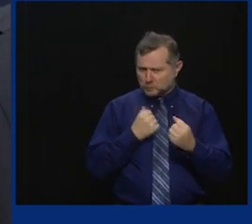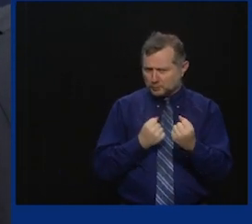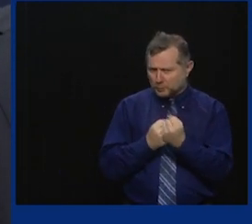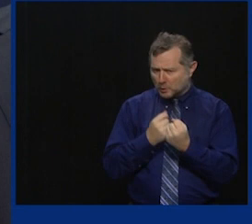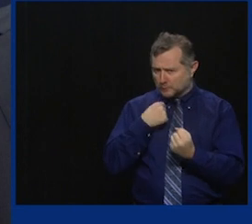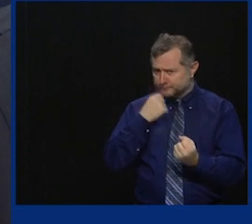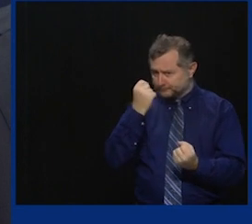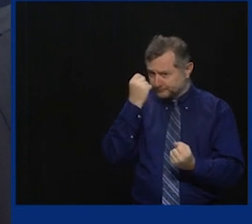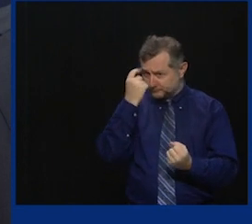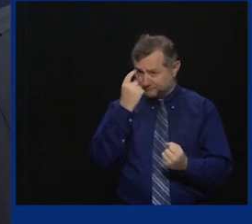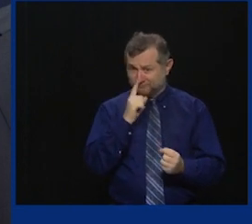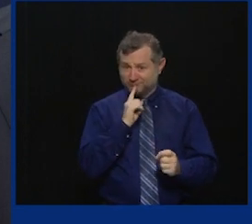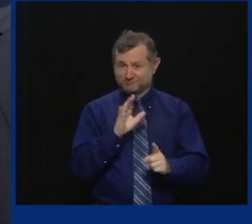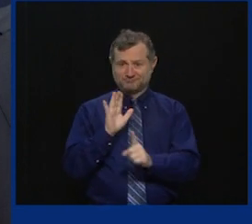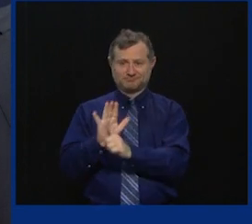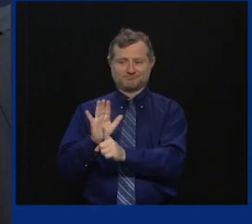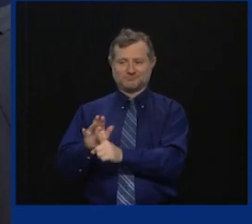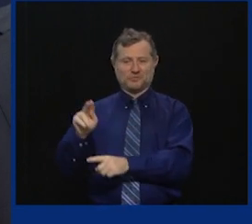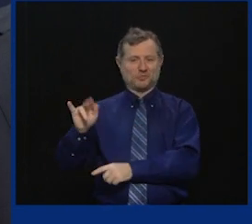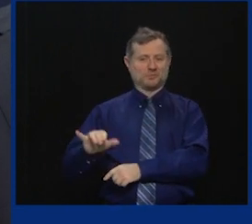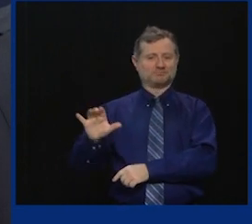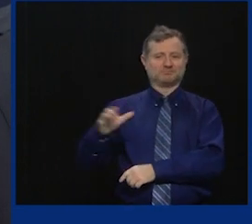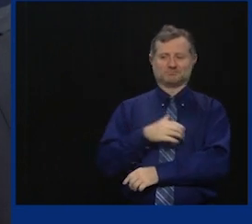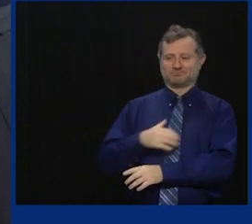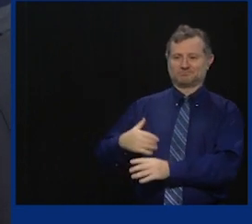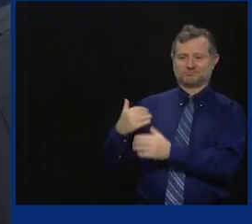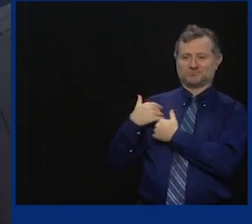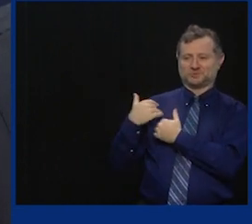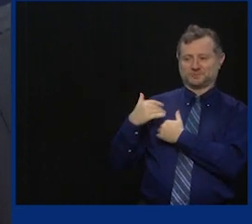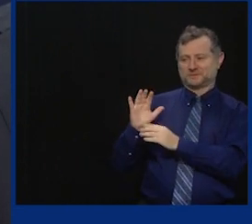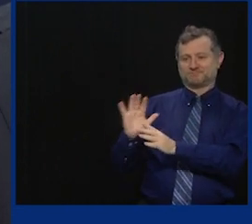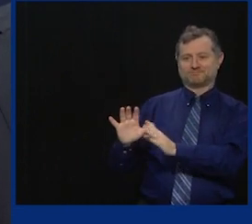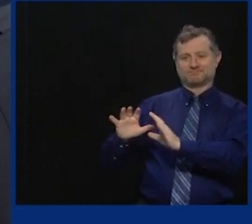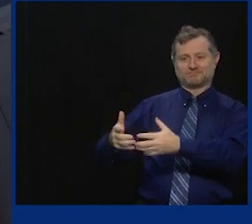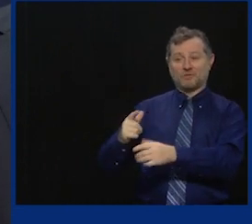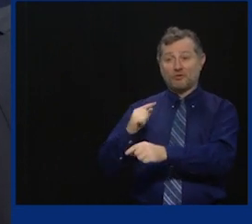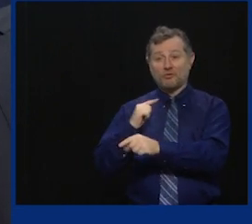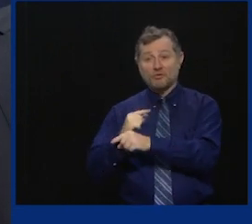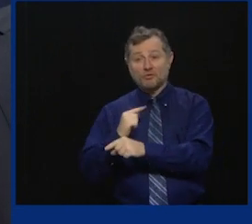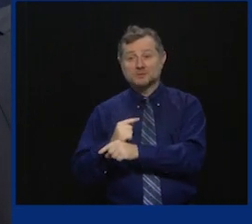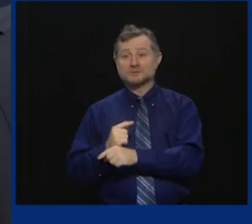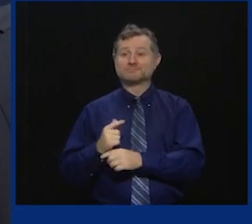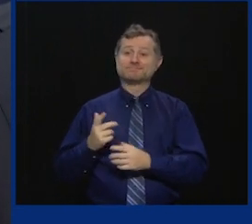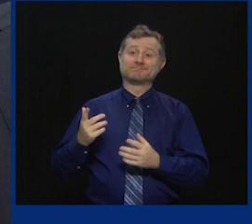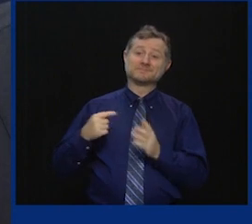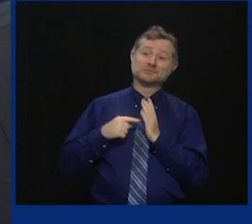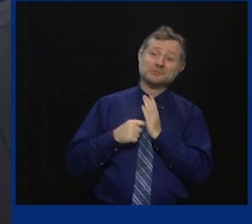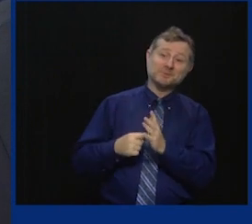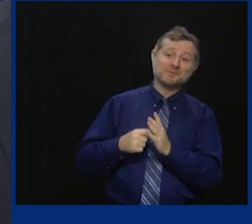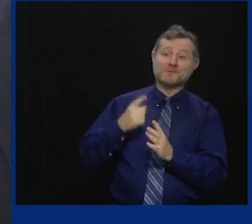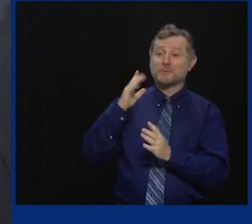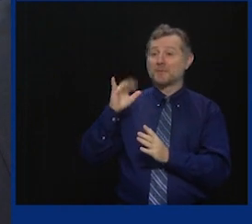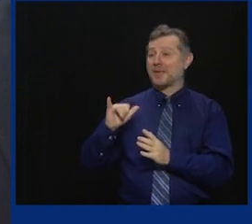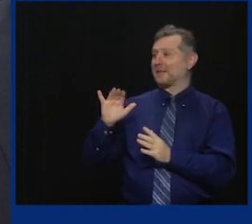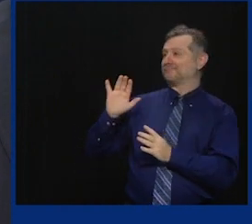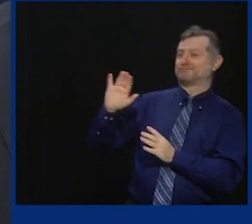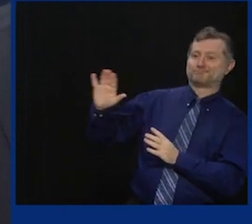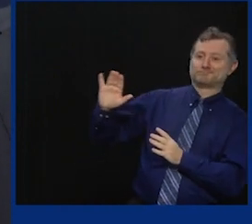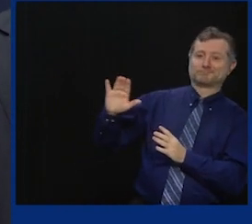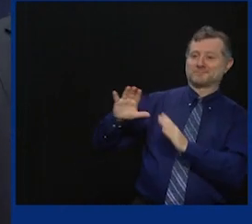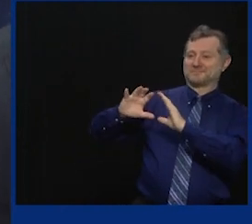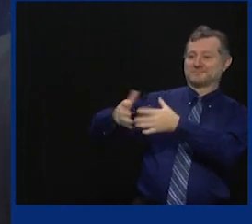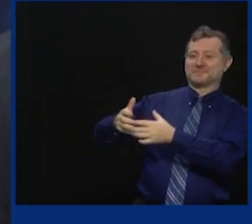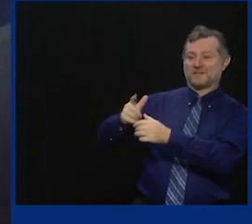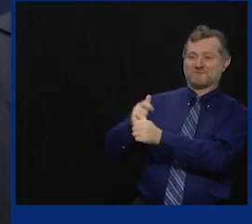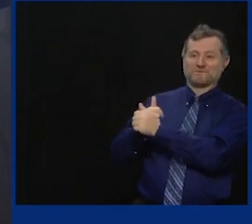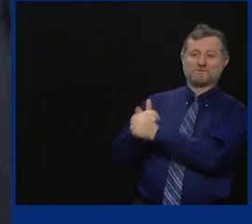responsibility. They have the guards represented by certain entities, and they have to follow their rules. And I absolutely will defer to the